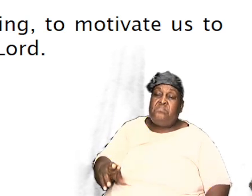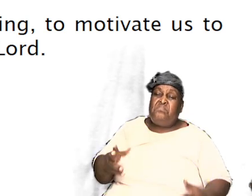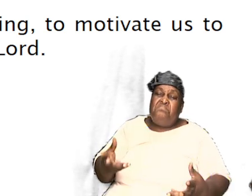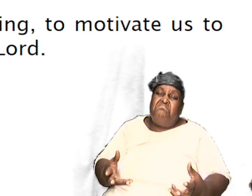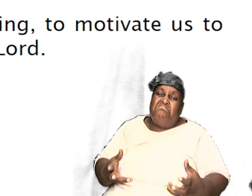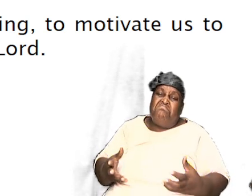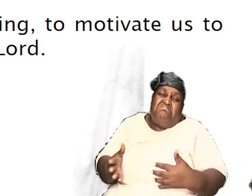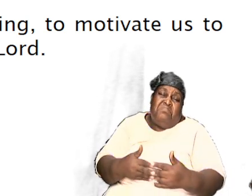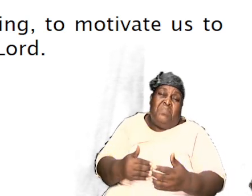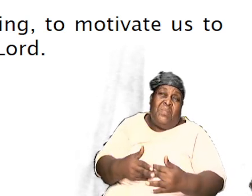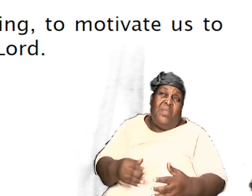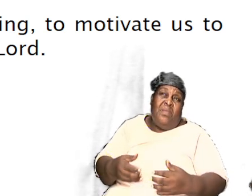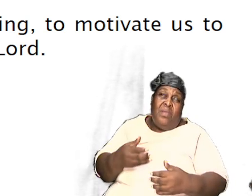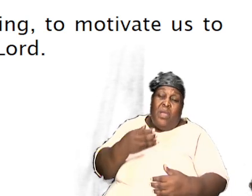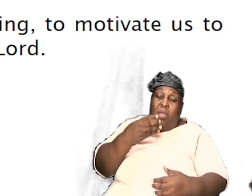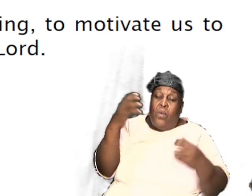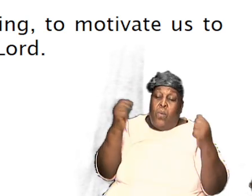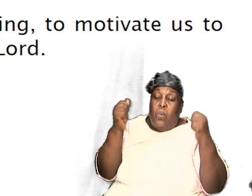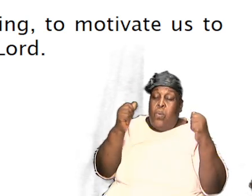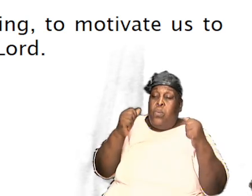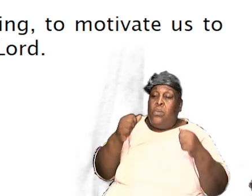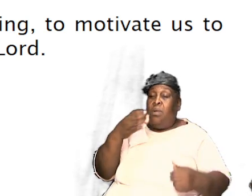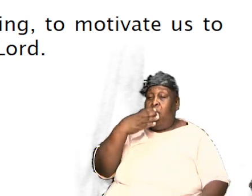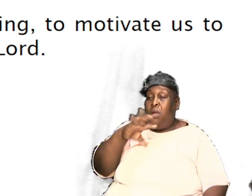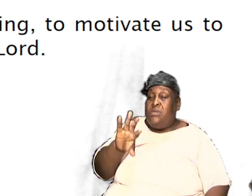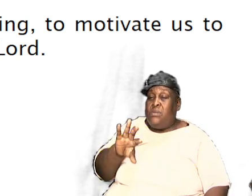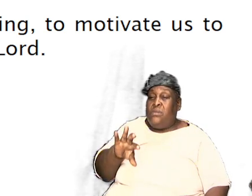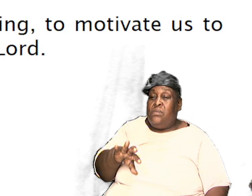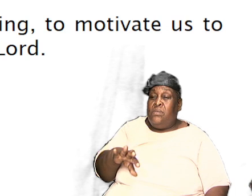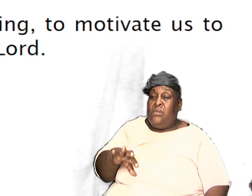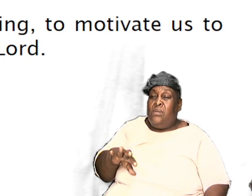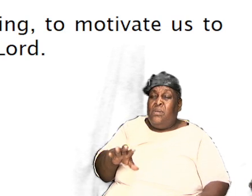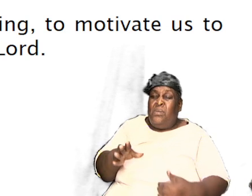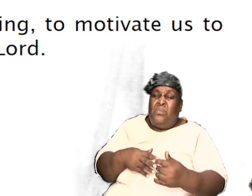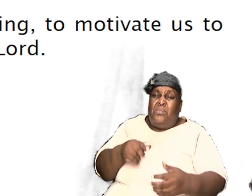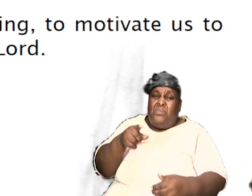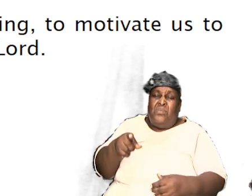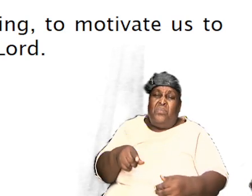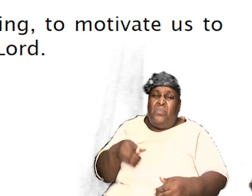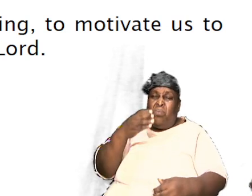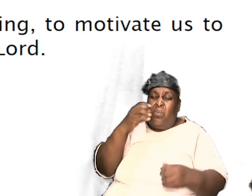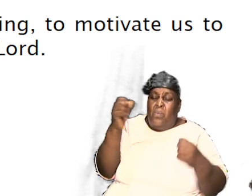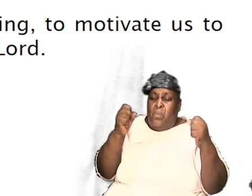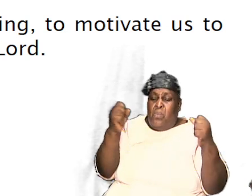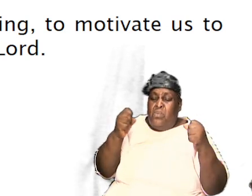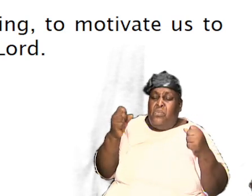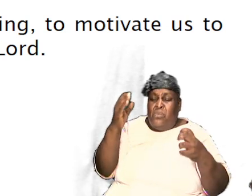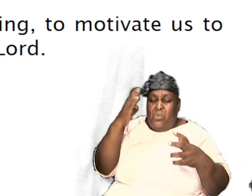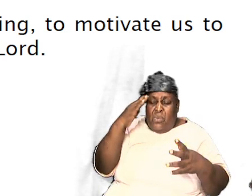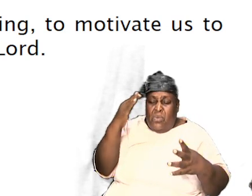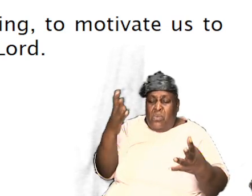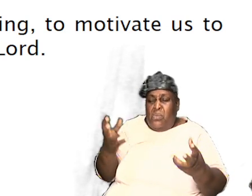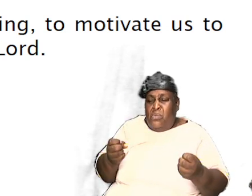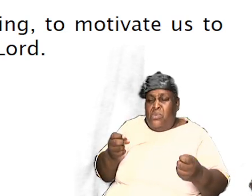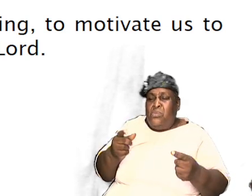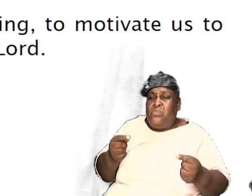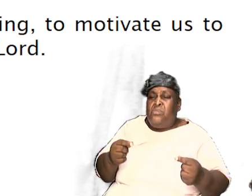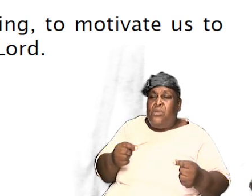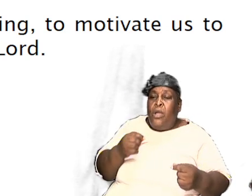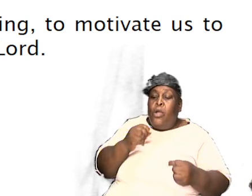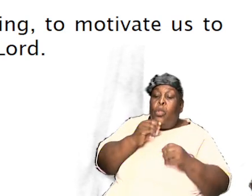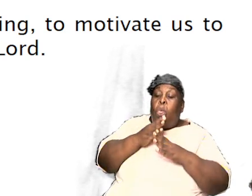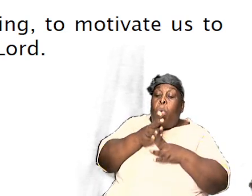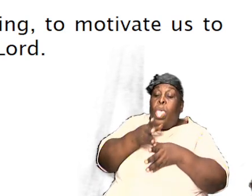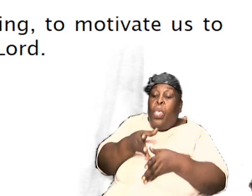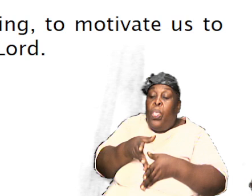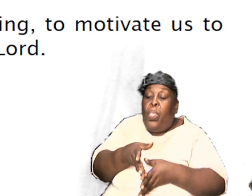now, if I were you were cold, then I would know what to do. But if I'm going to cool you out, right, so it's important for